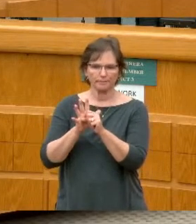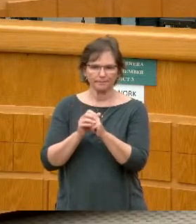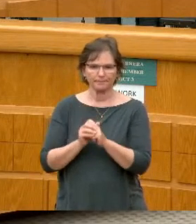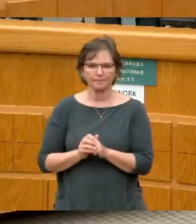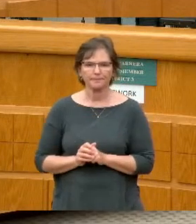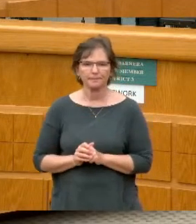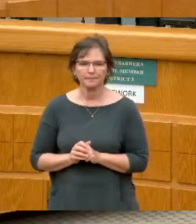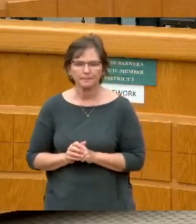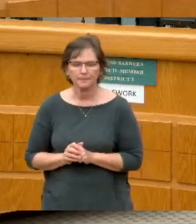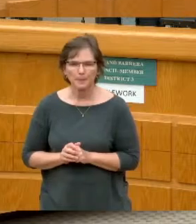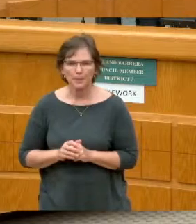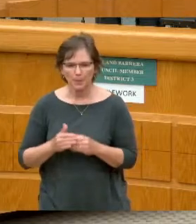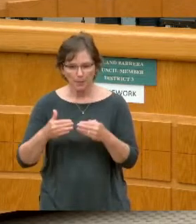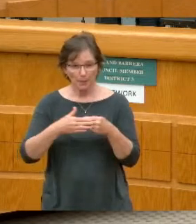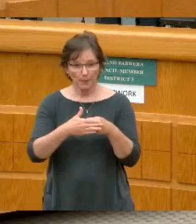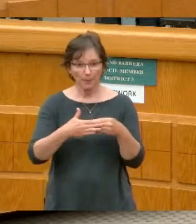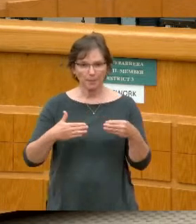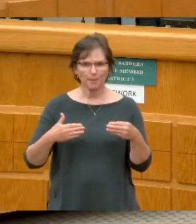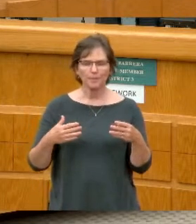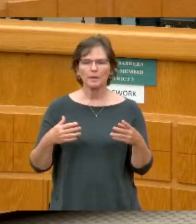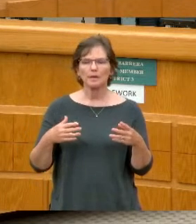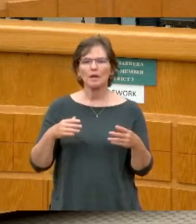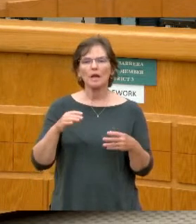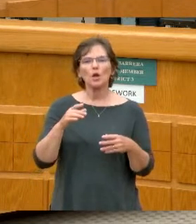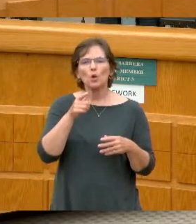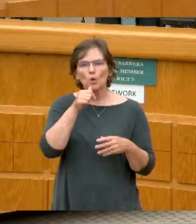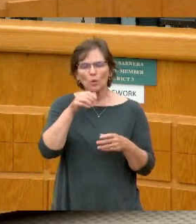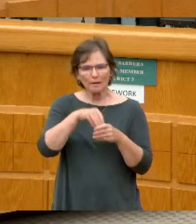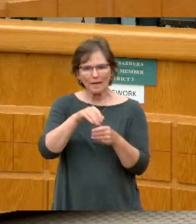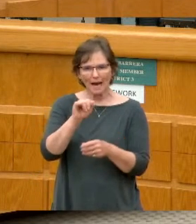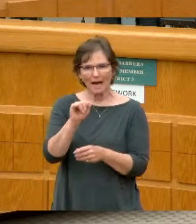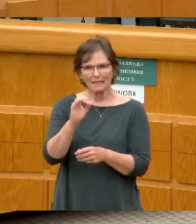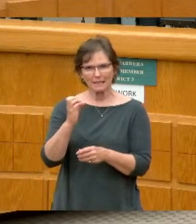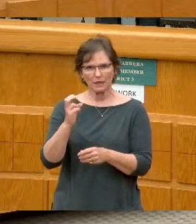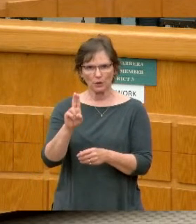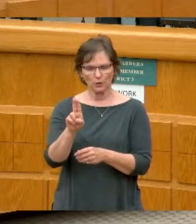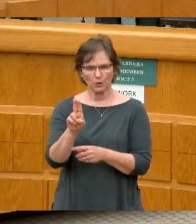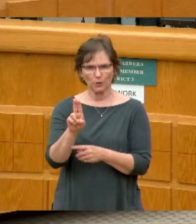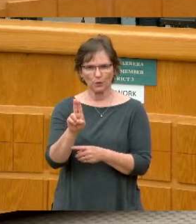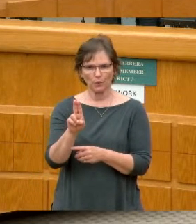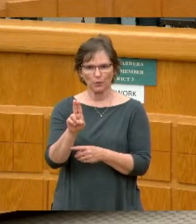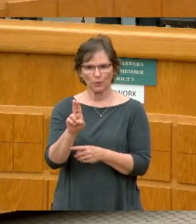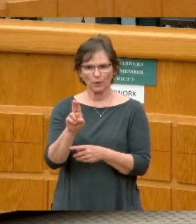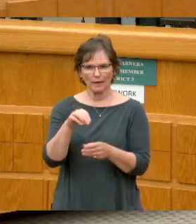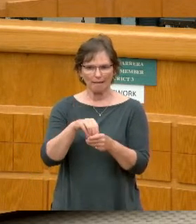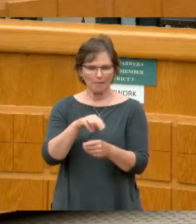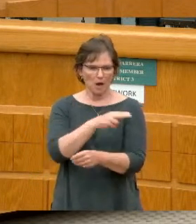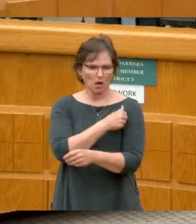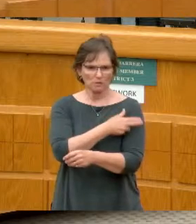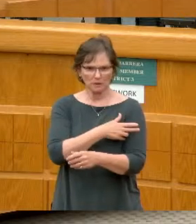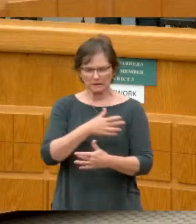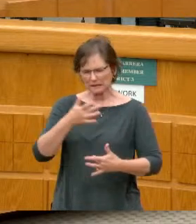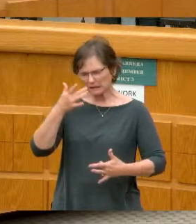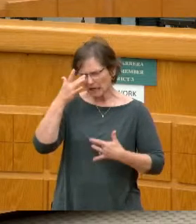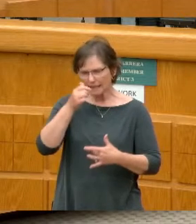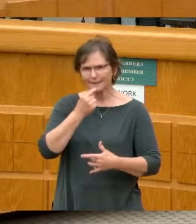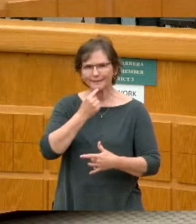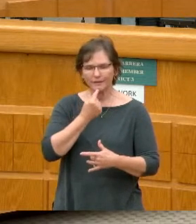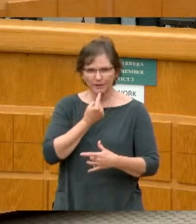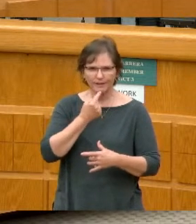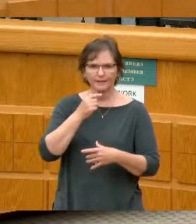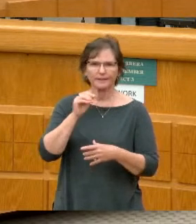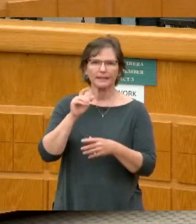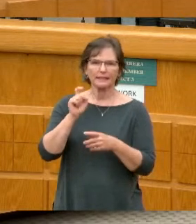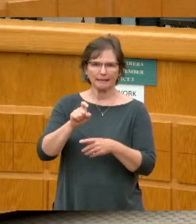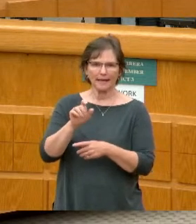6th, we moved to 67, to 68, 77, 84, and today 94